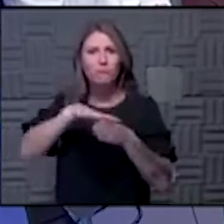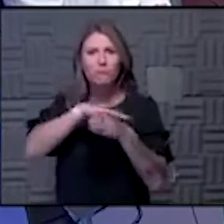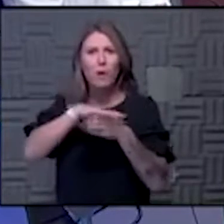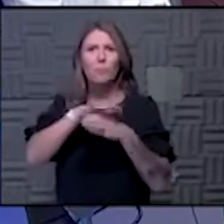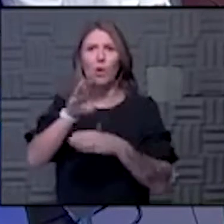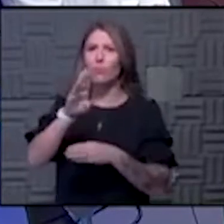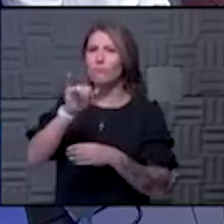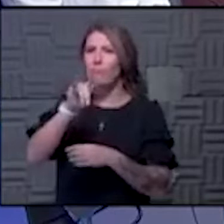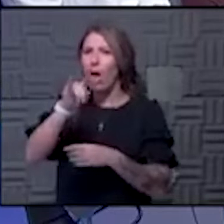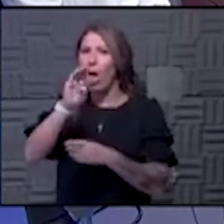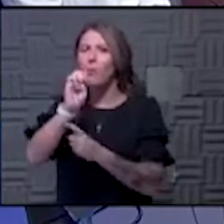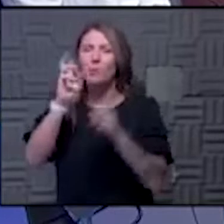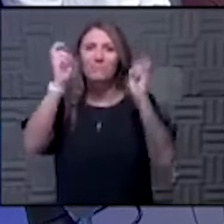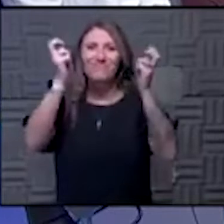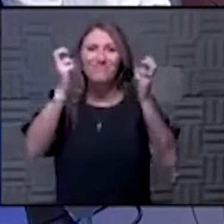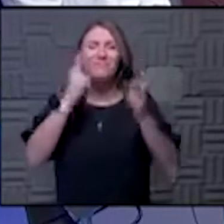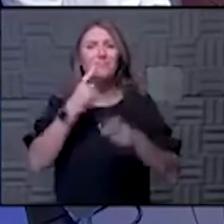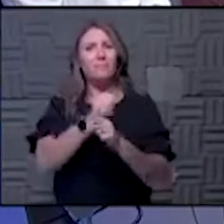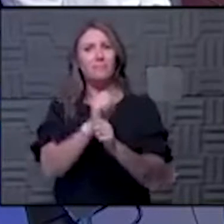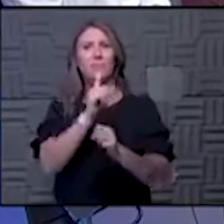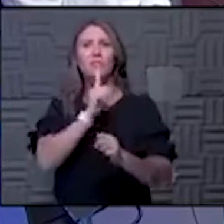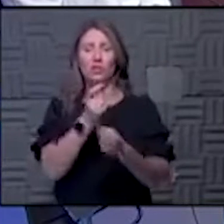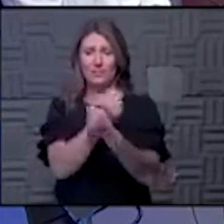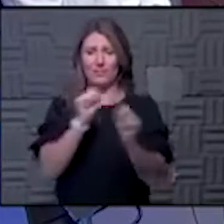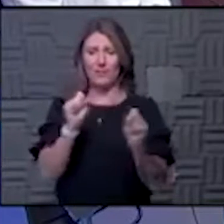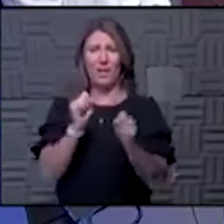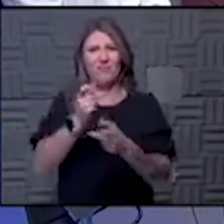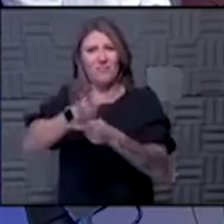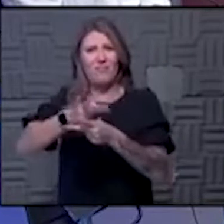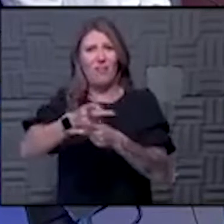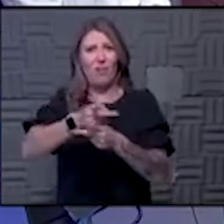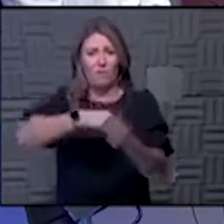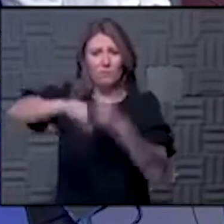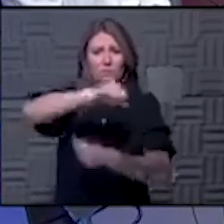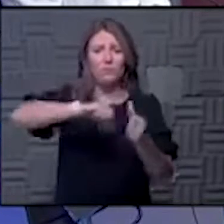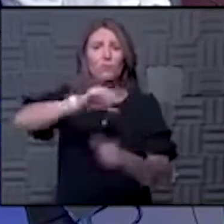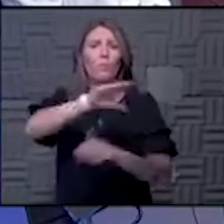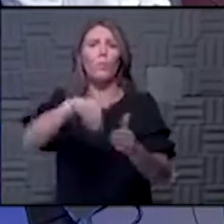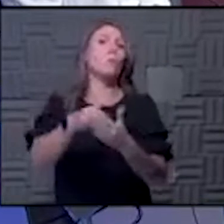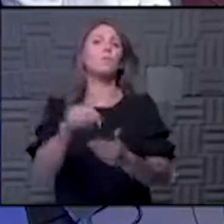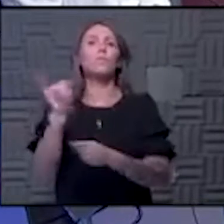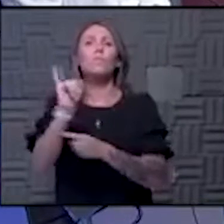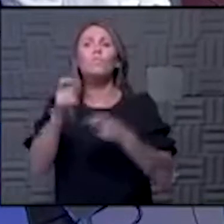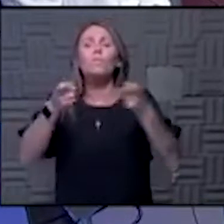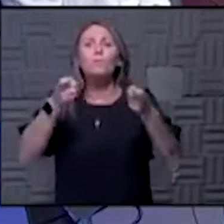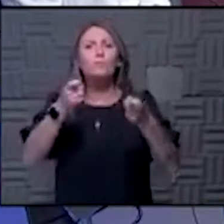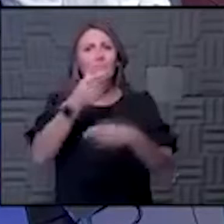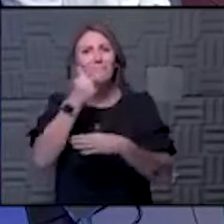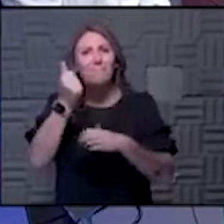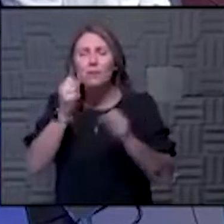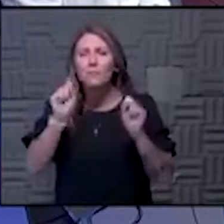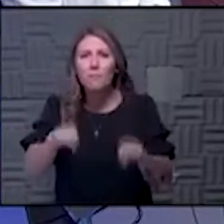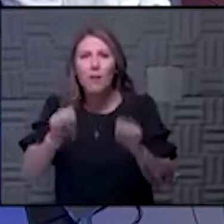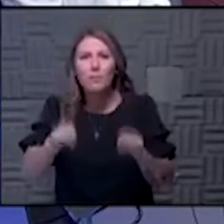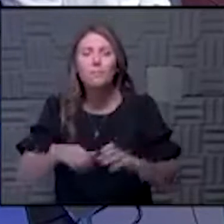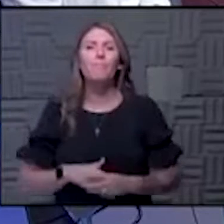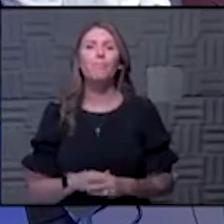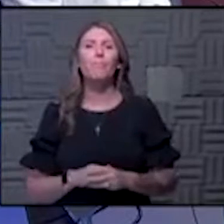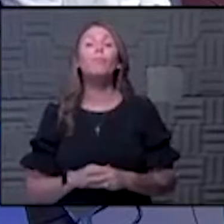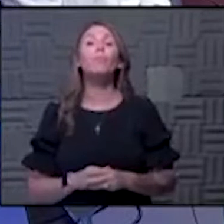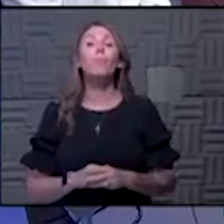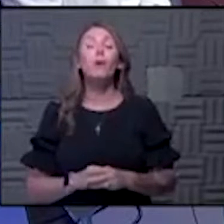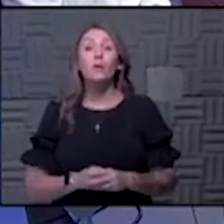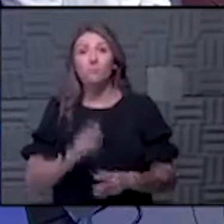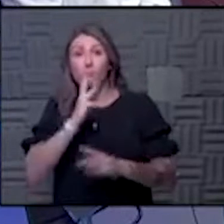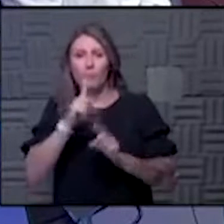safest around, and make sure you take care of each other and take all the right infection control things as best you can. And we've talked about